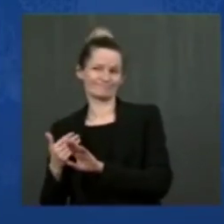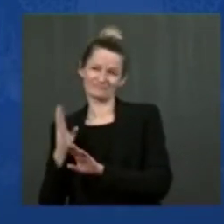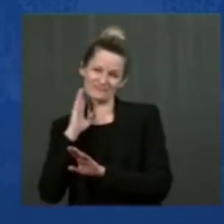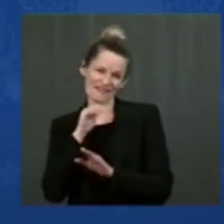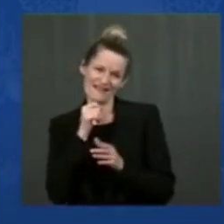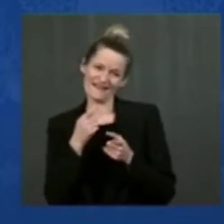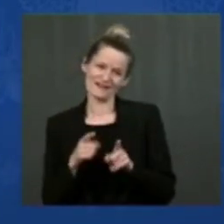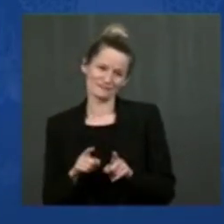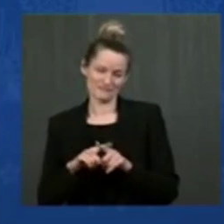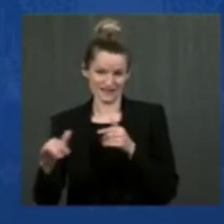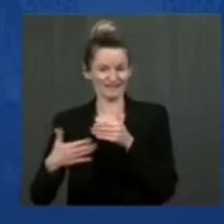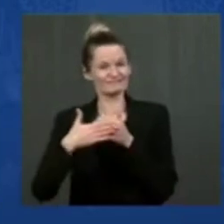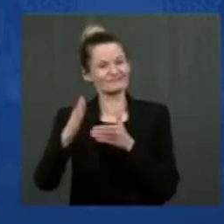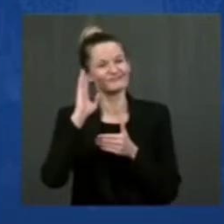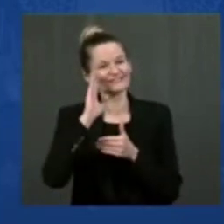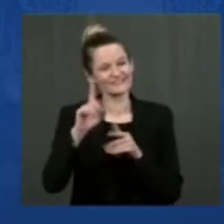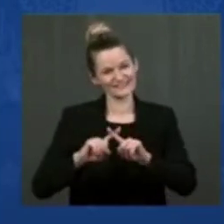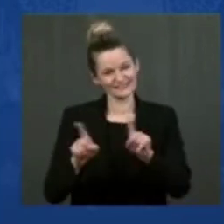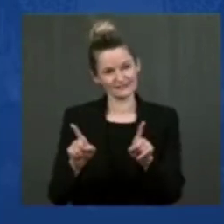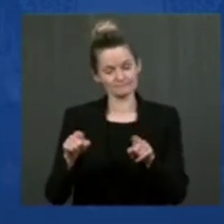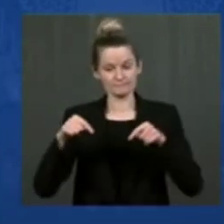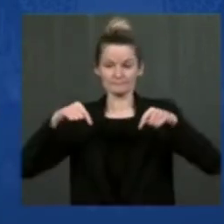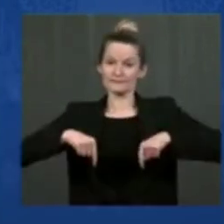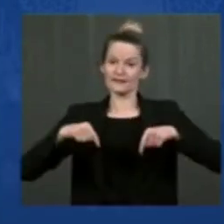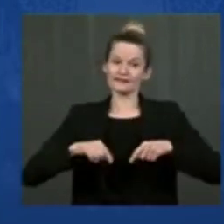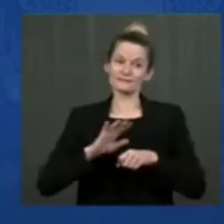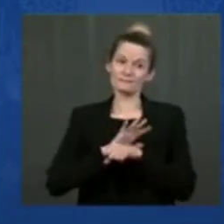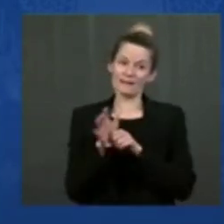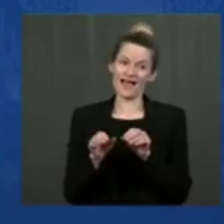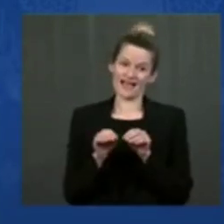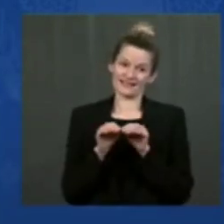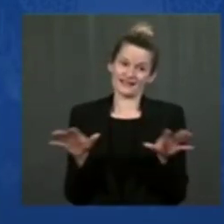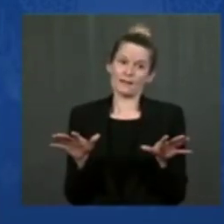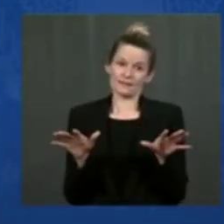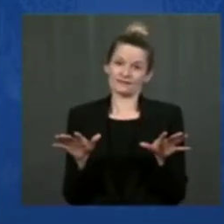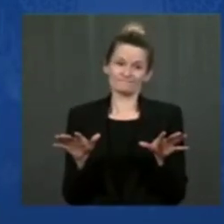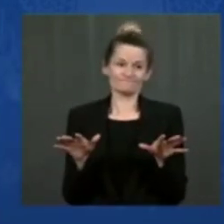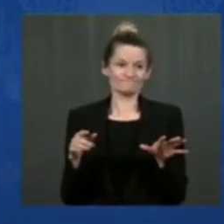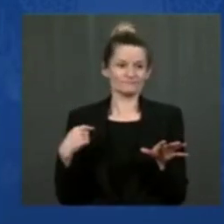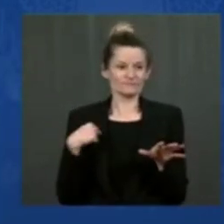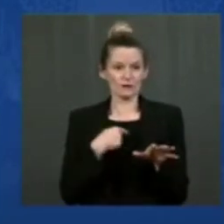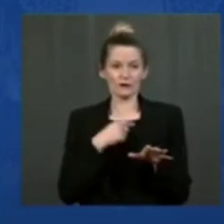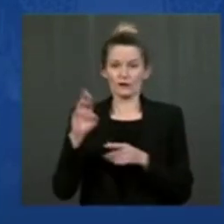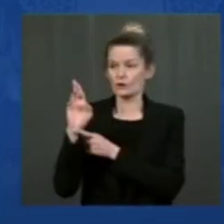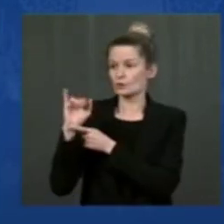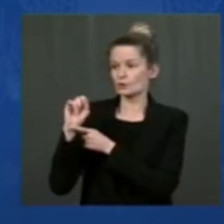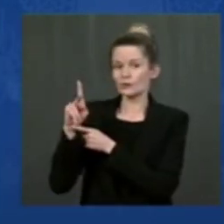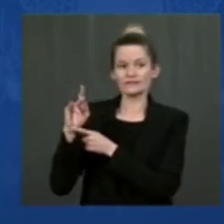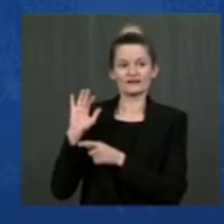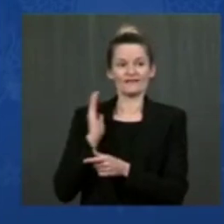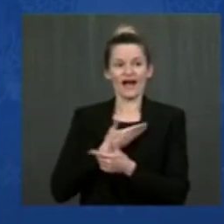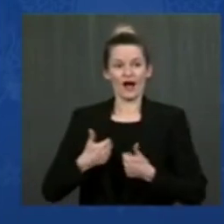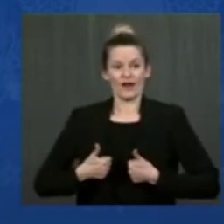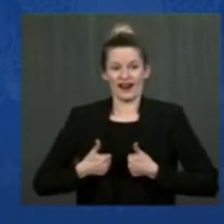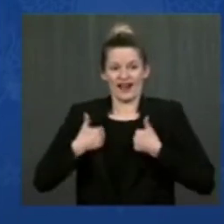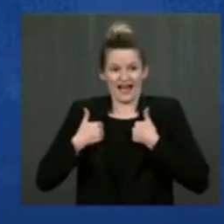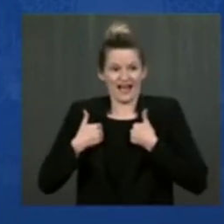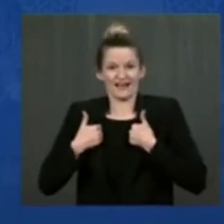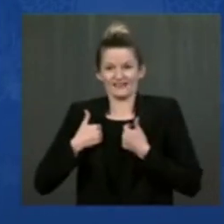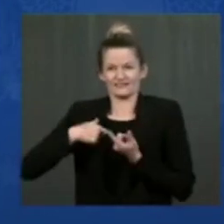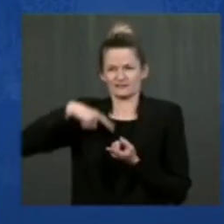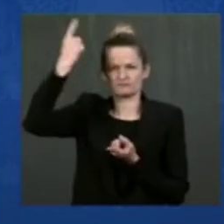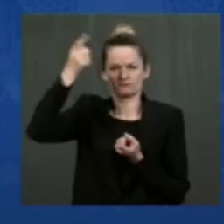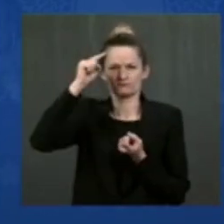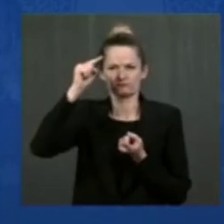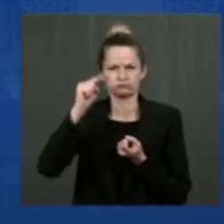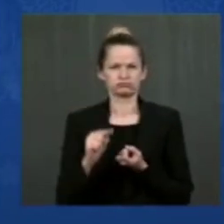this pandemic for an unreliable, low-wage job. Our system of care is